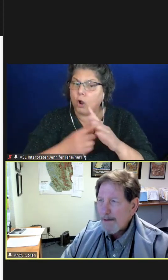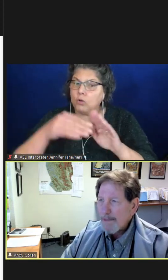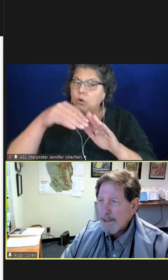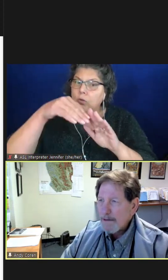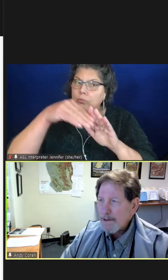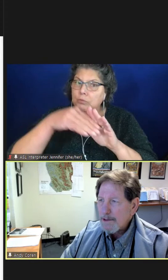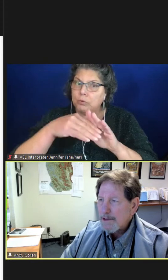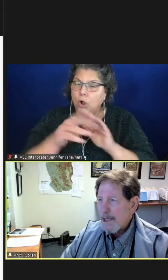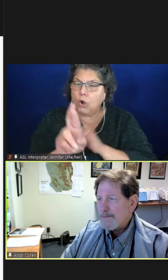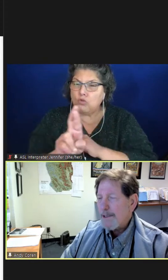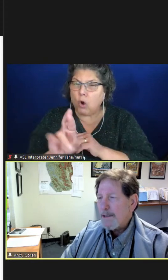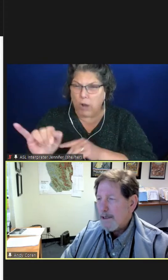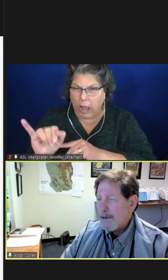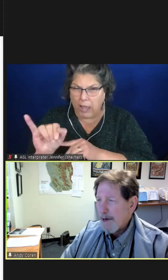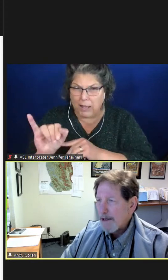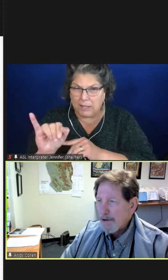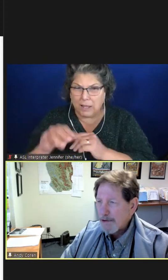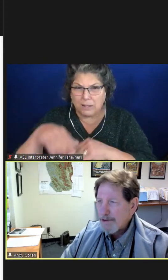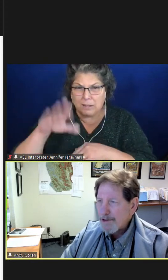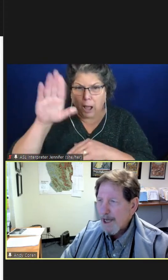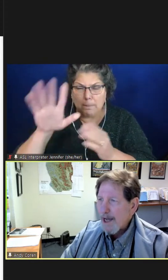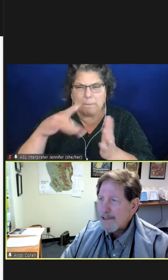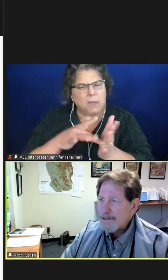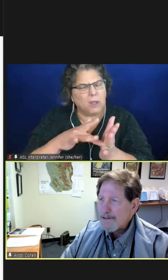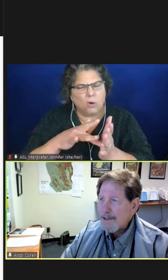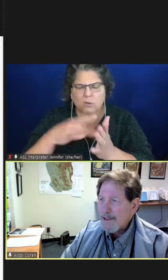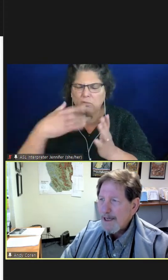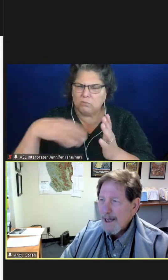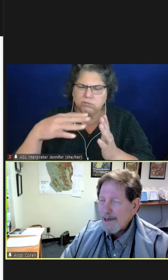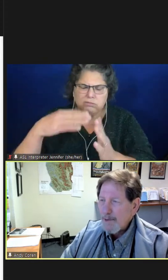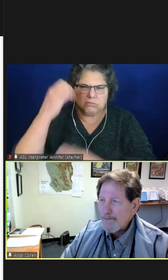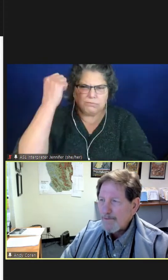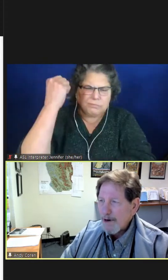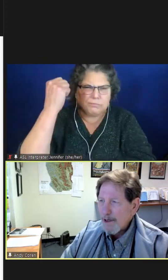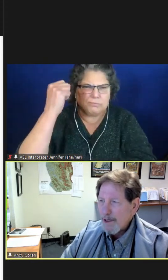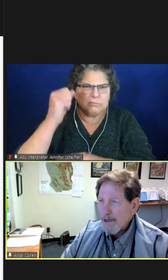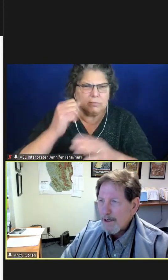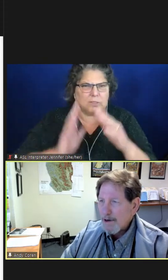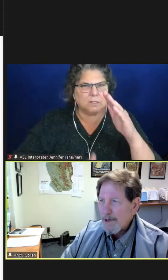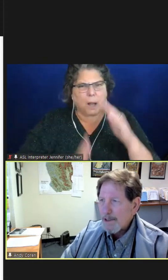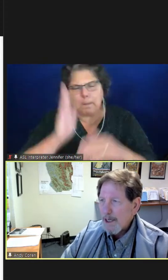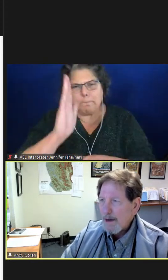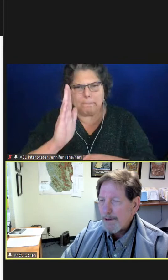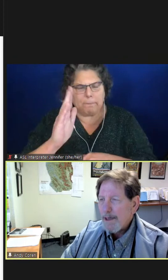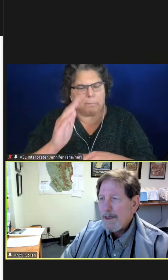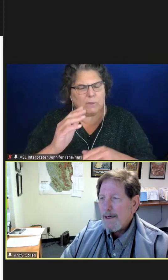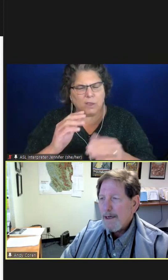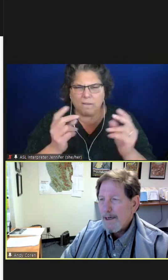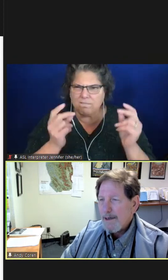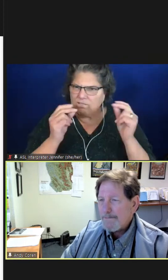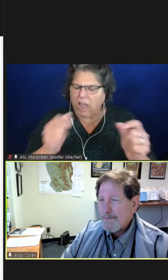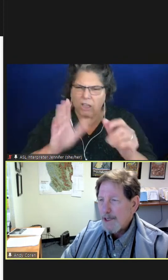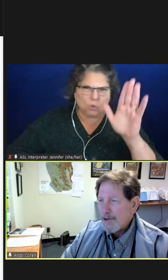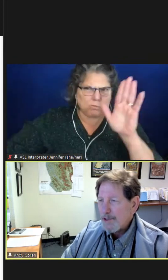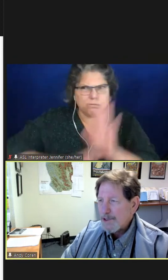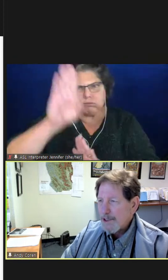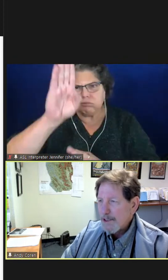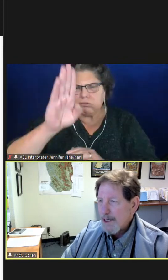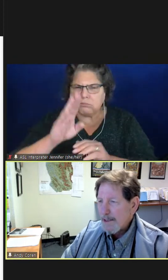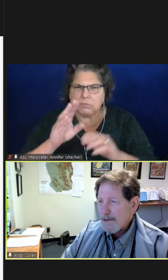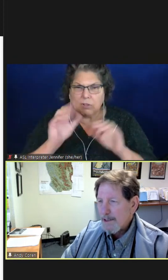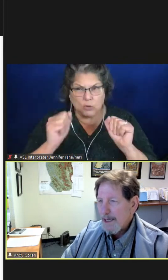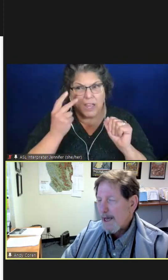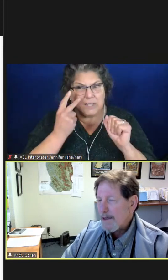in the top middle, has been the record holder, is the highest, and it went very quickly up. You can